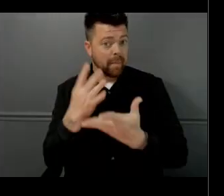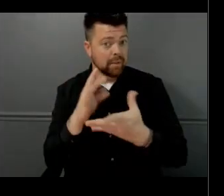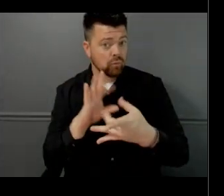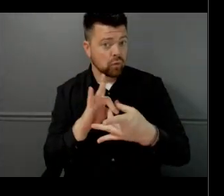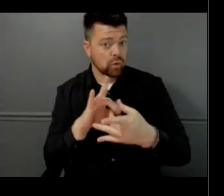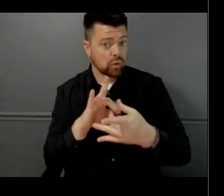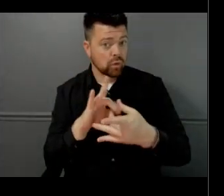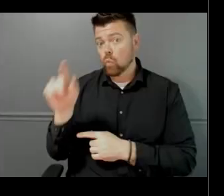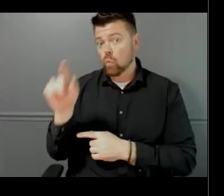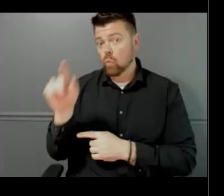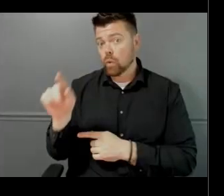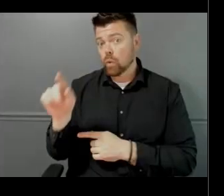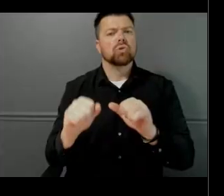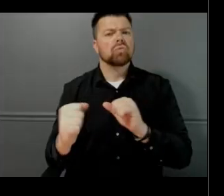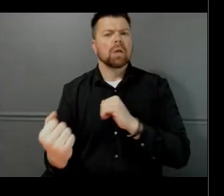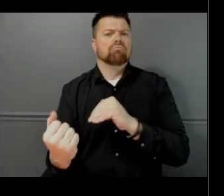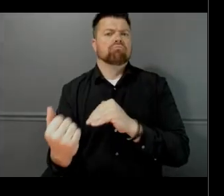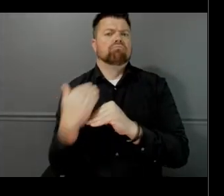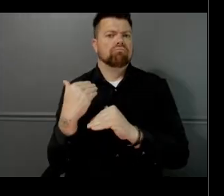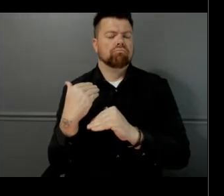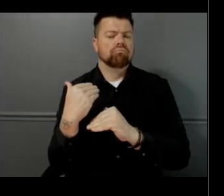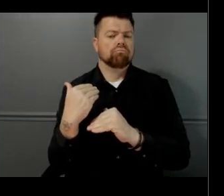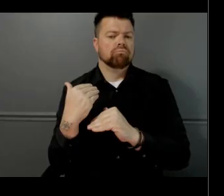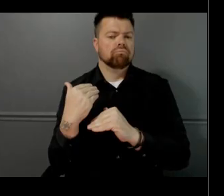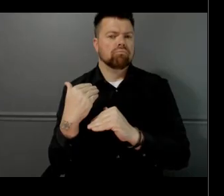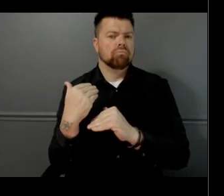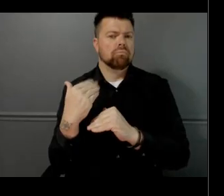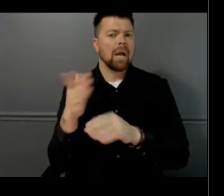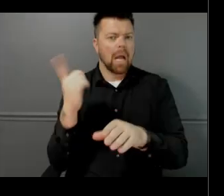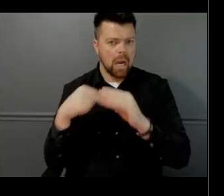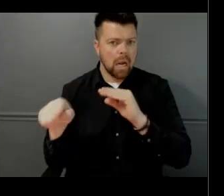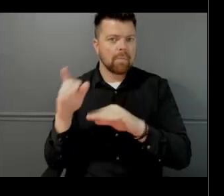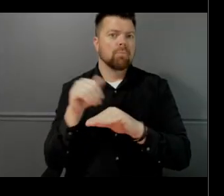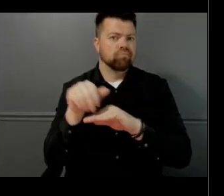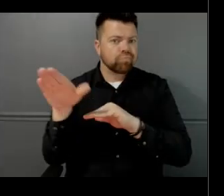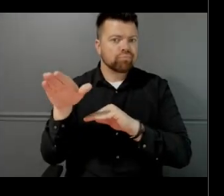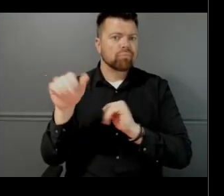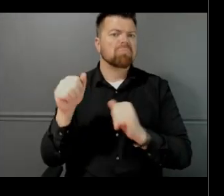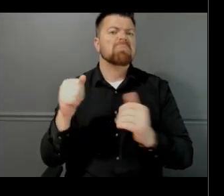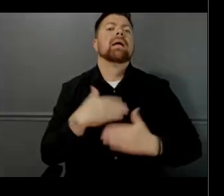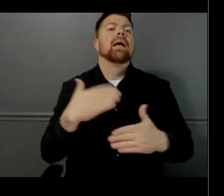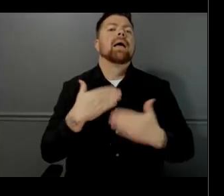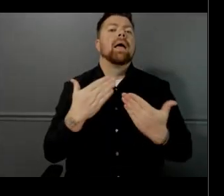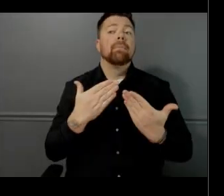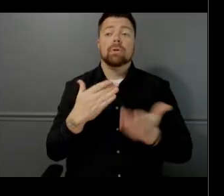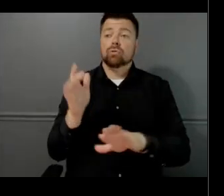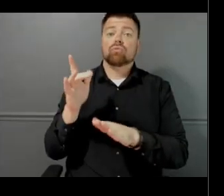can certainly submit it by email, and we would be happy to address their concern.